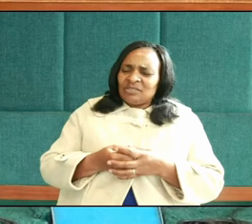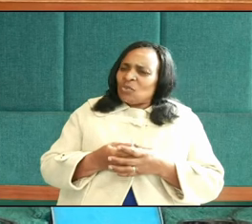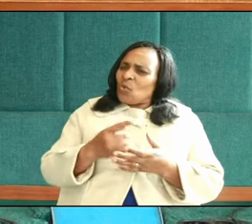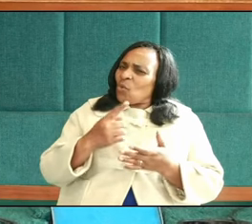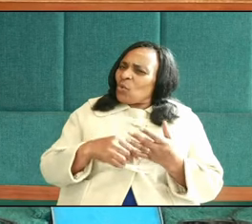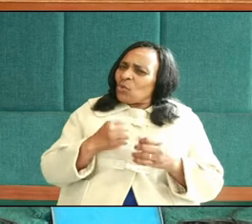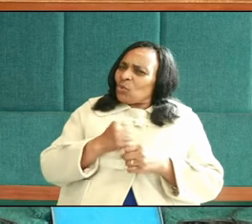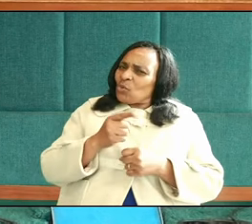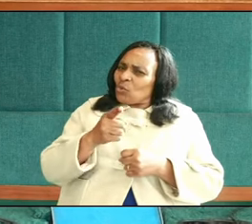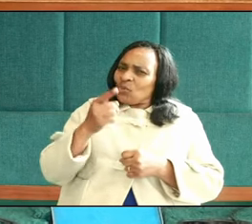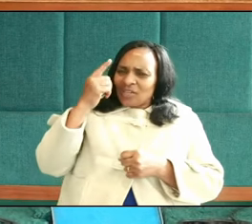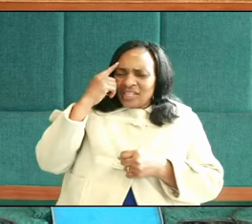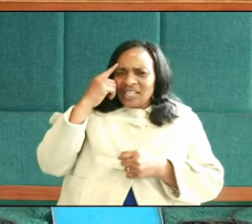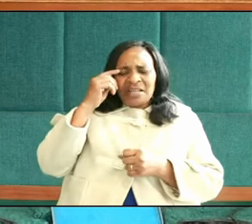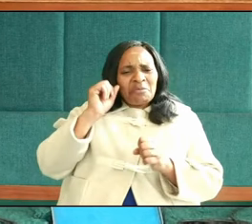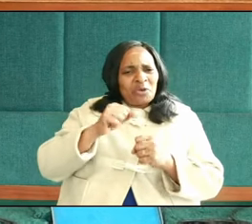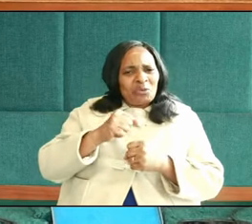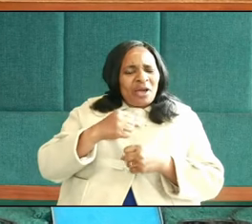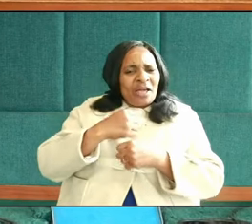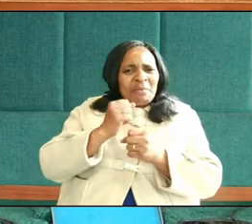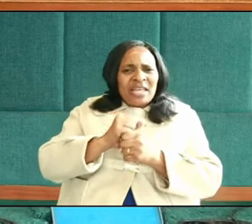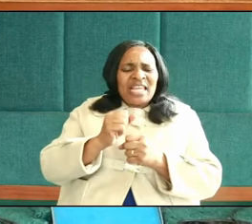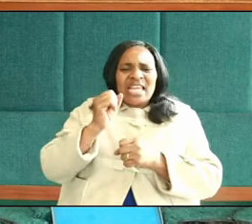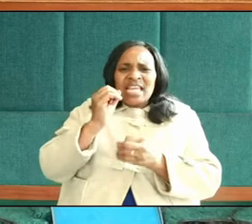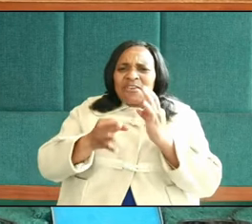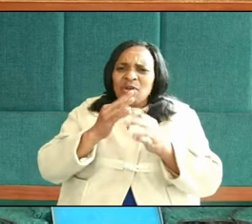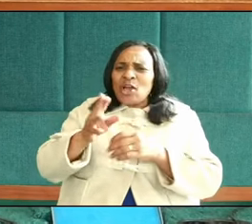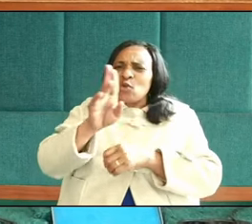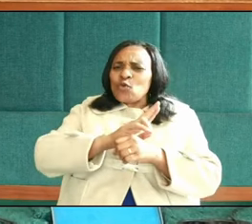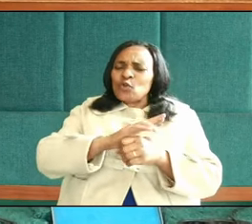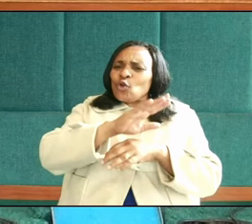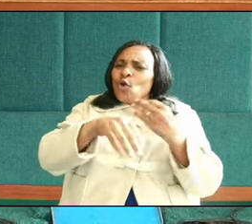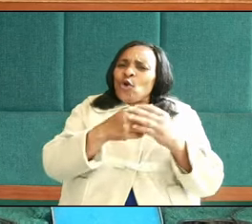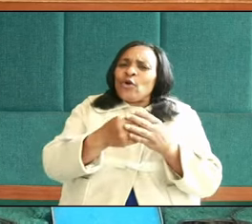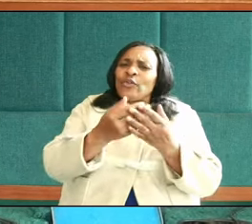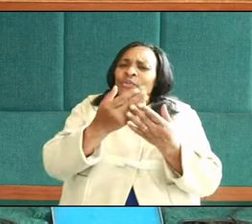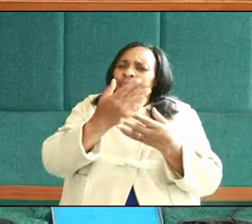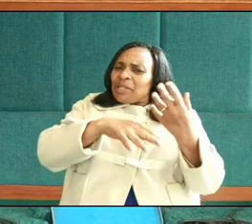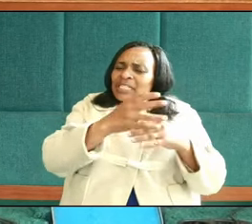What do you think I might be able to make if I use all these things together?